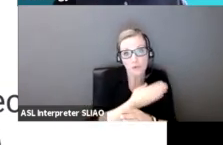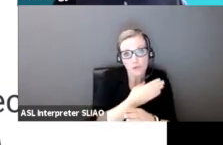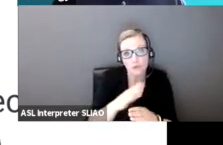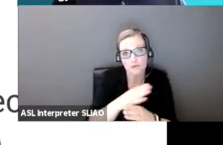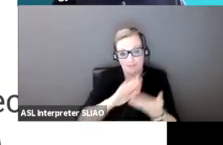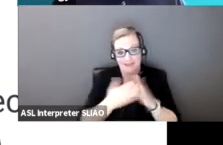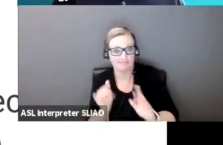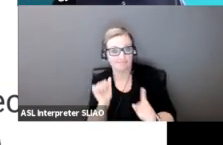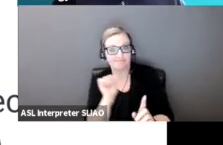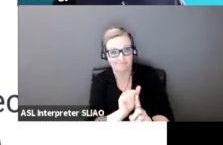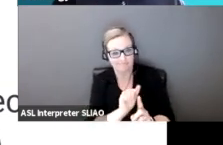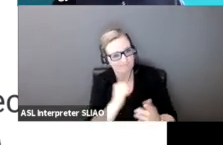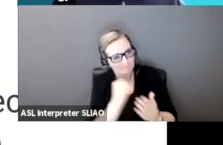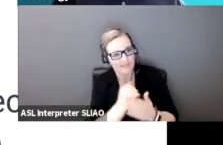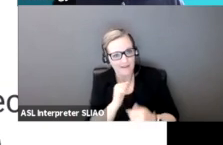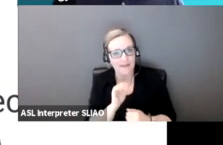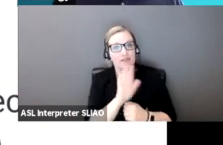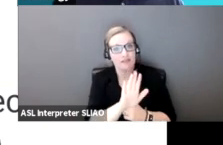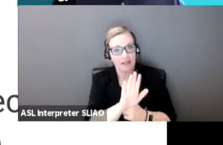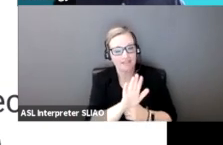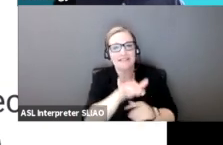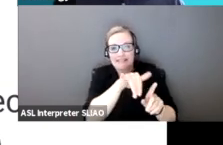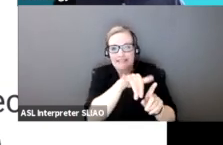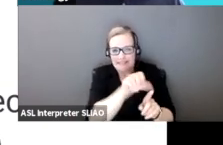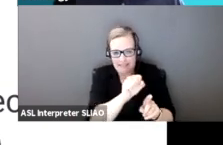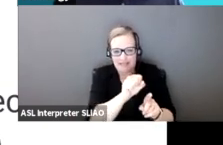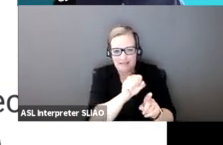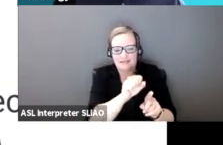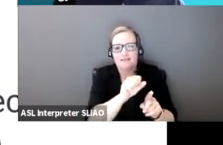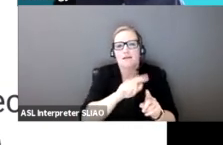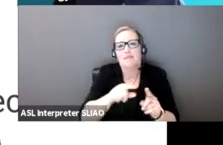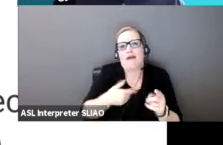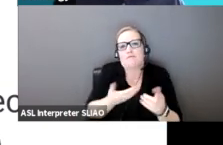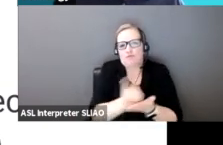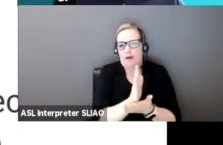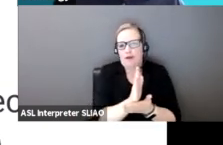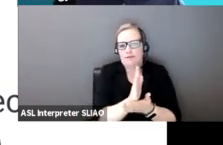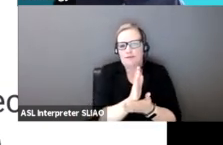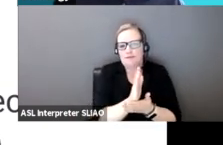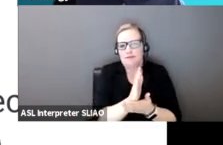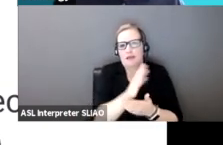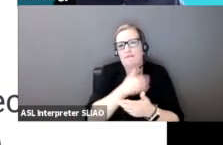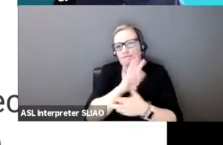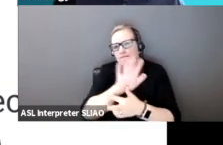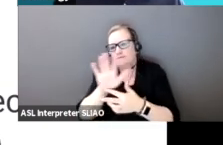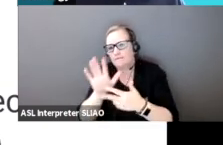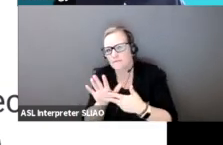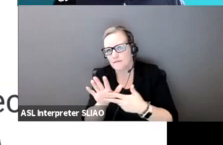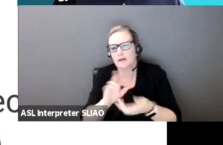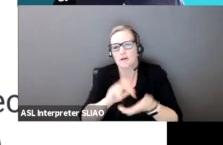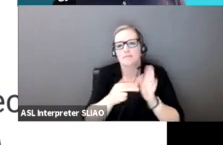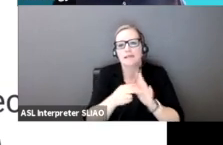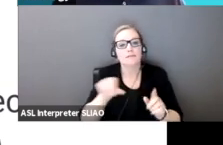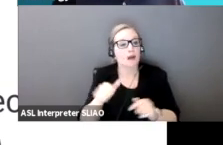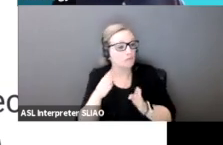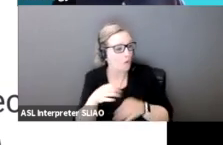then there are rights that are attached to that. For instance, if you compose something, you have moral rights, you have copyright in that work, you